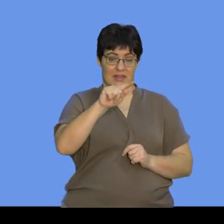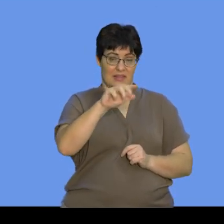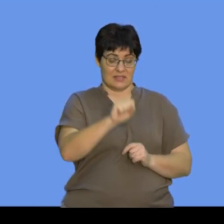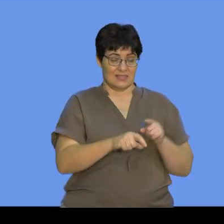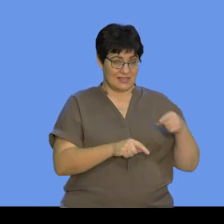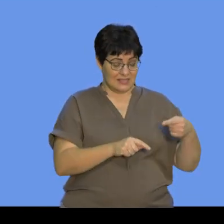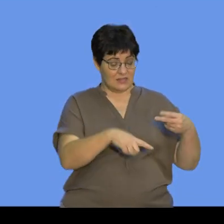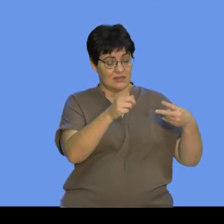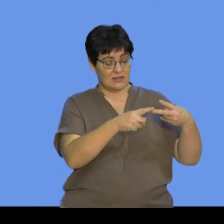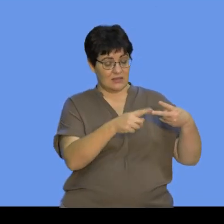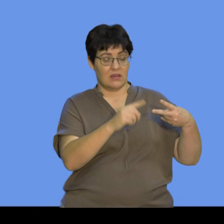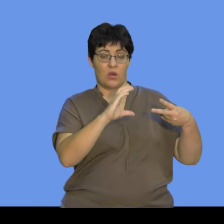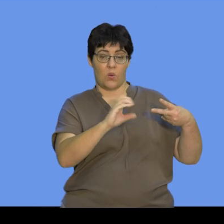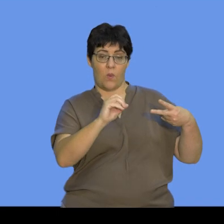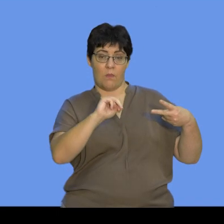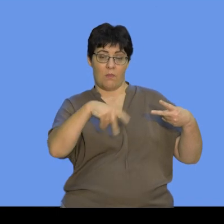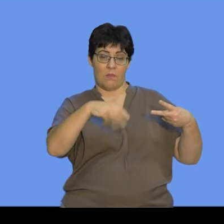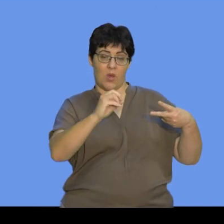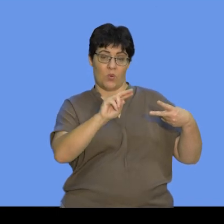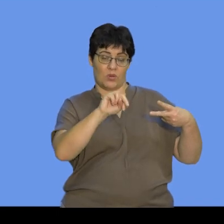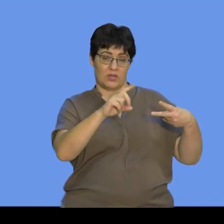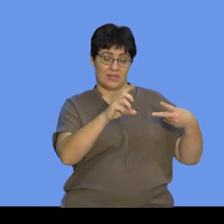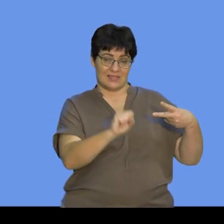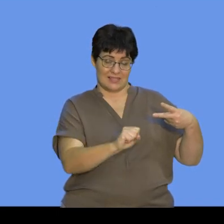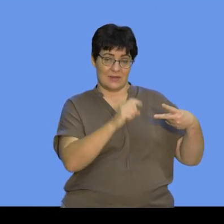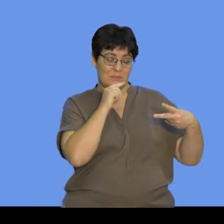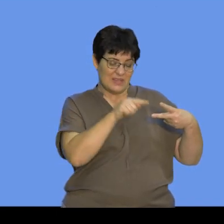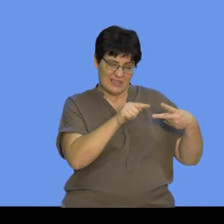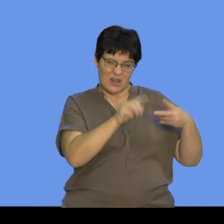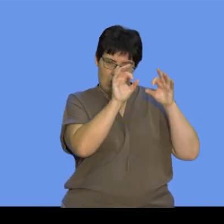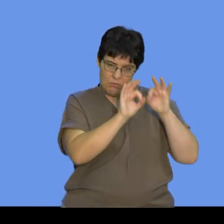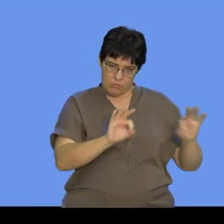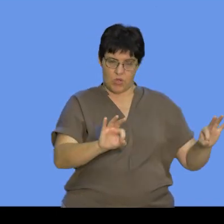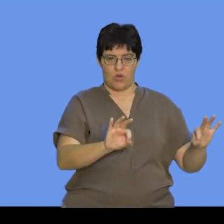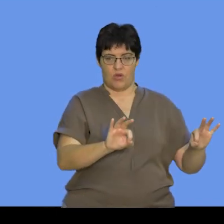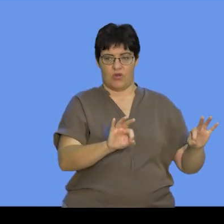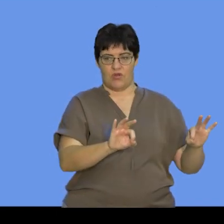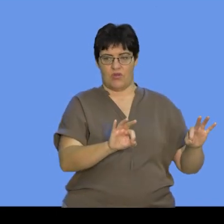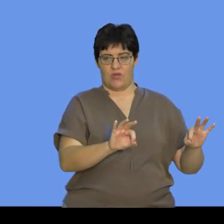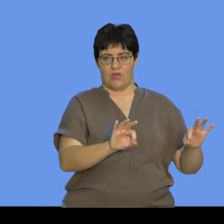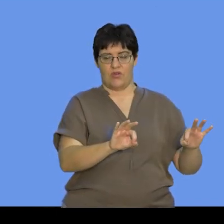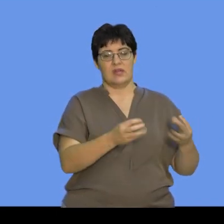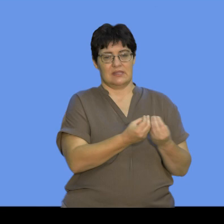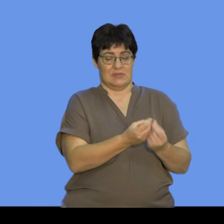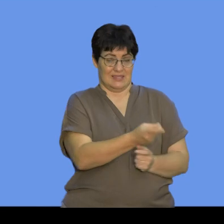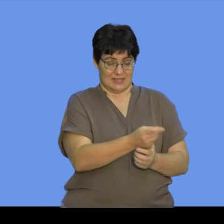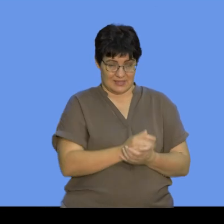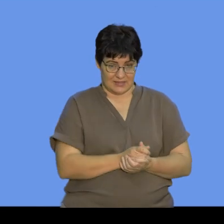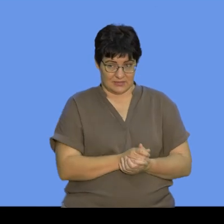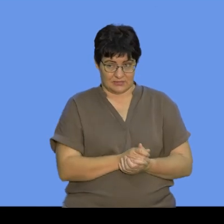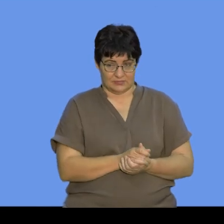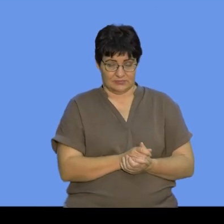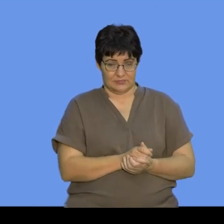and compounds. This is what this is a conclusion that we are actually arriving at, are